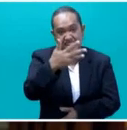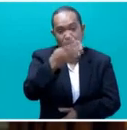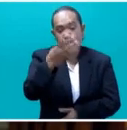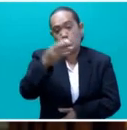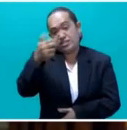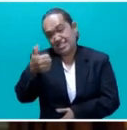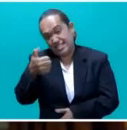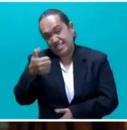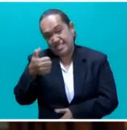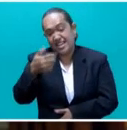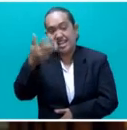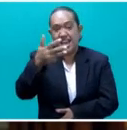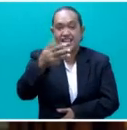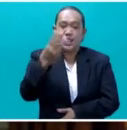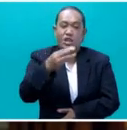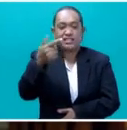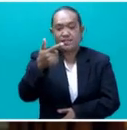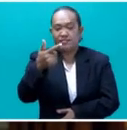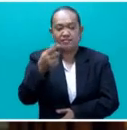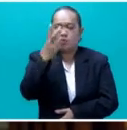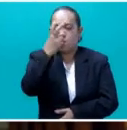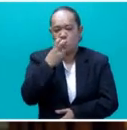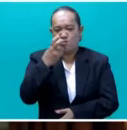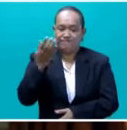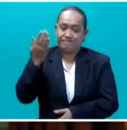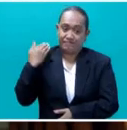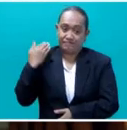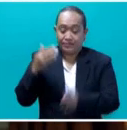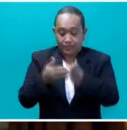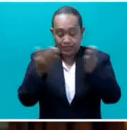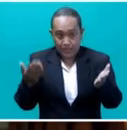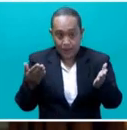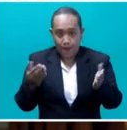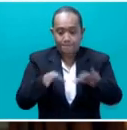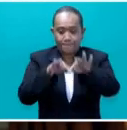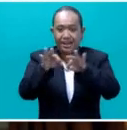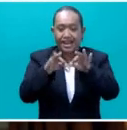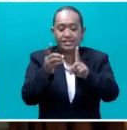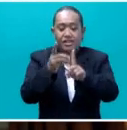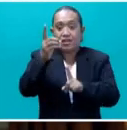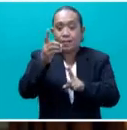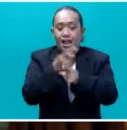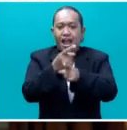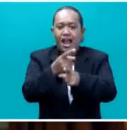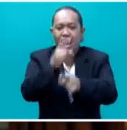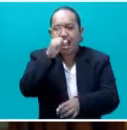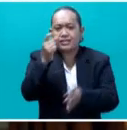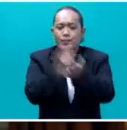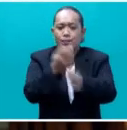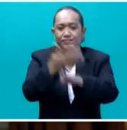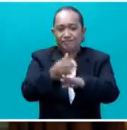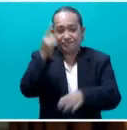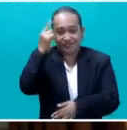no longer serving our interest. Unfortunately, our planning and development guidelines cannot support new thinking in